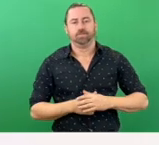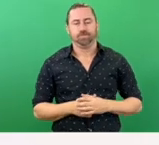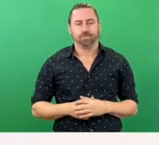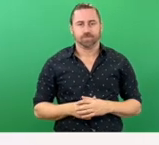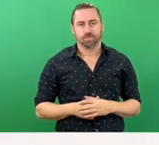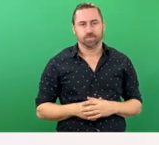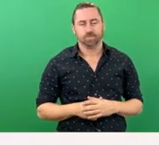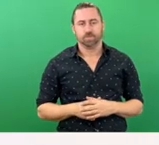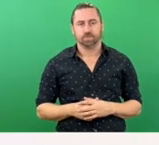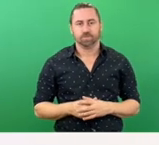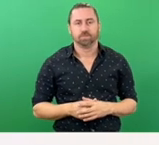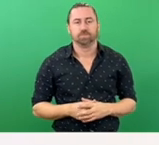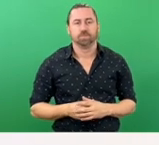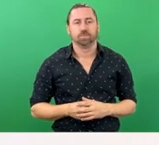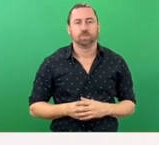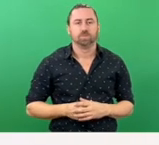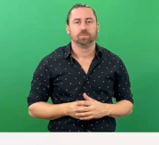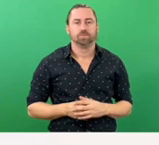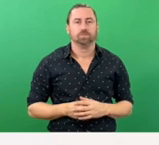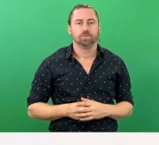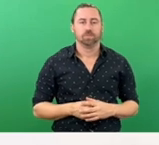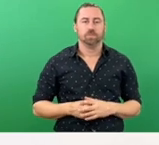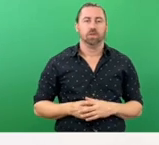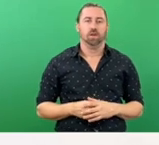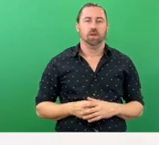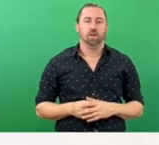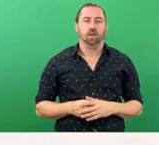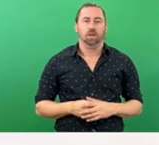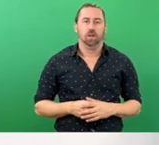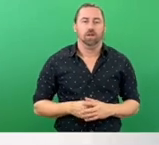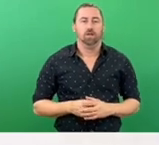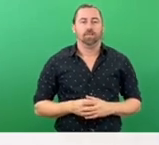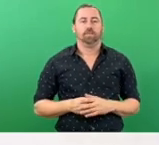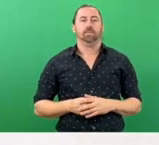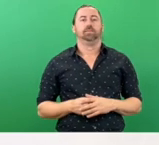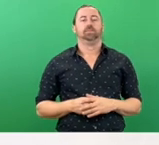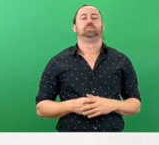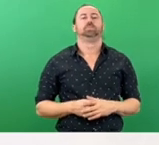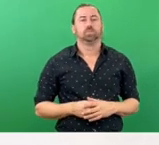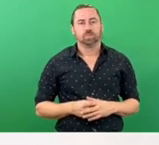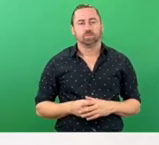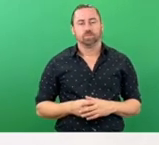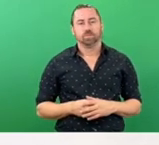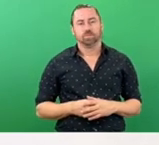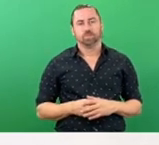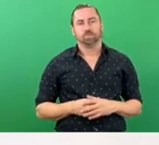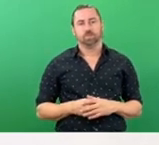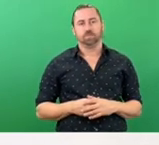honesty mirror. Okay. All right, I'm just going to switch this here. Lift up my tablet.